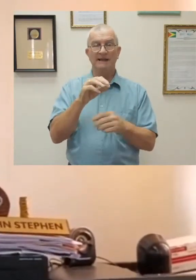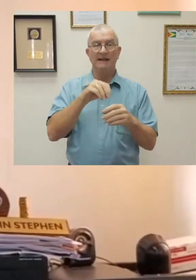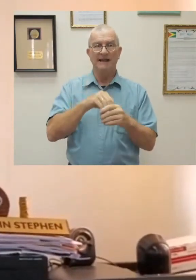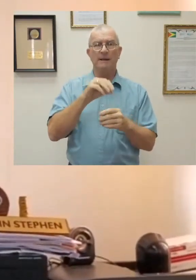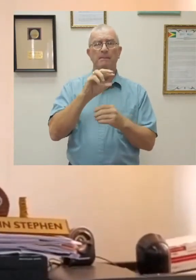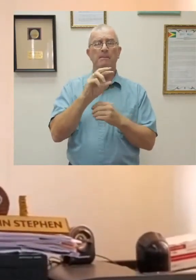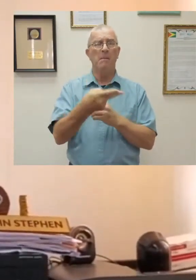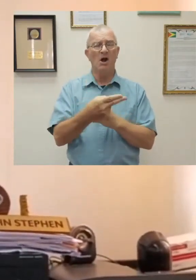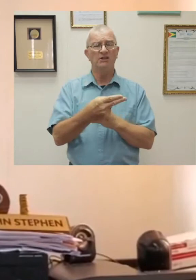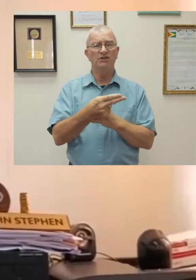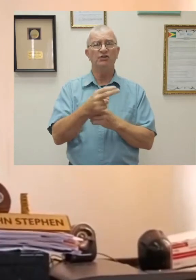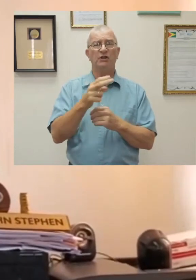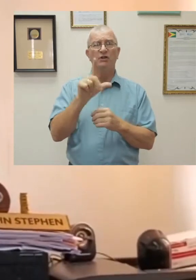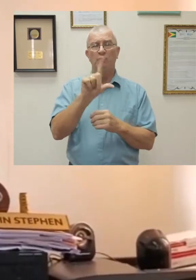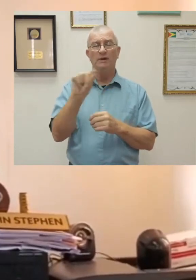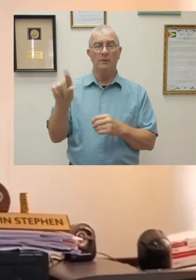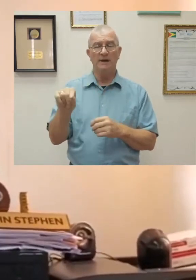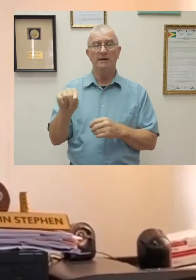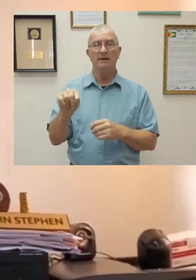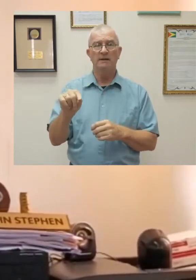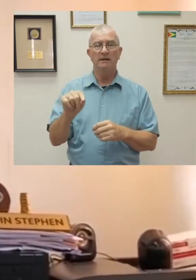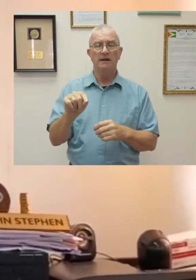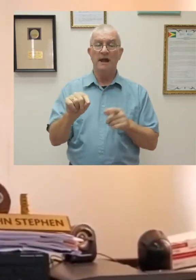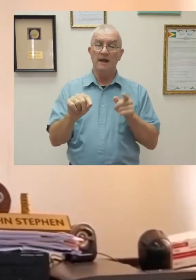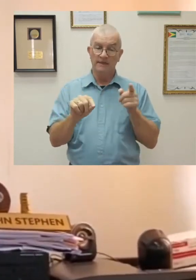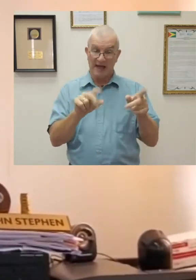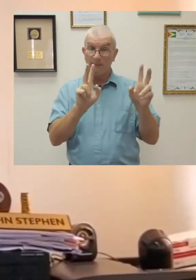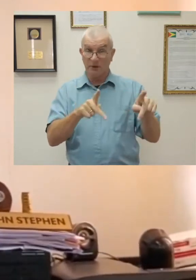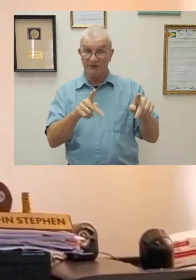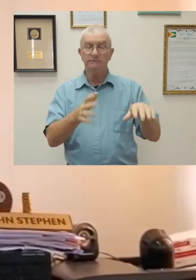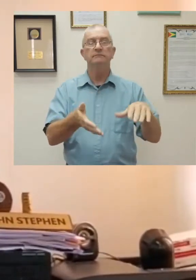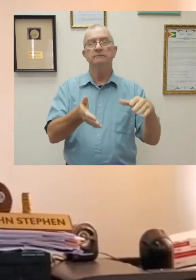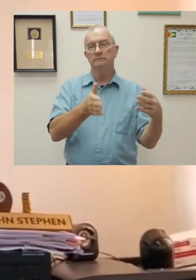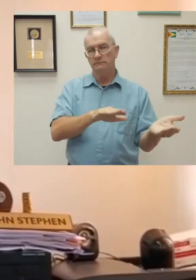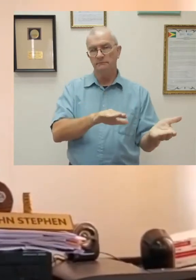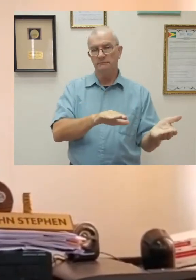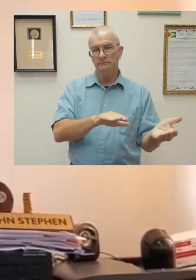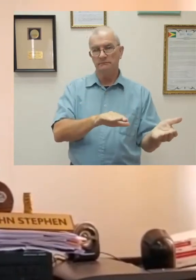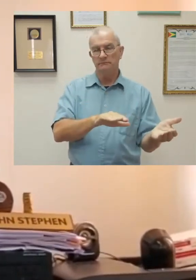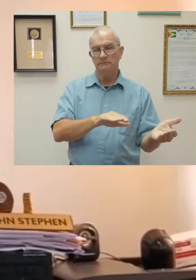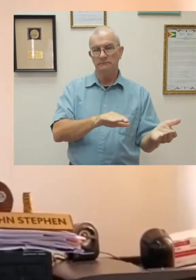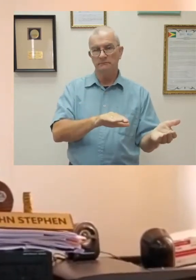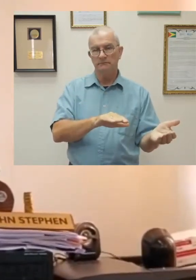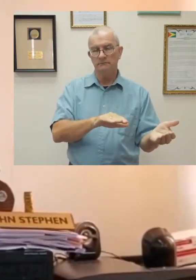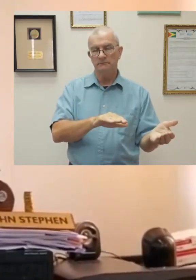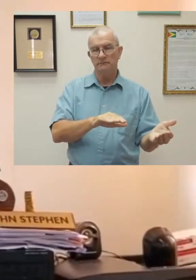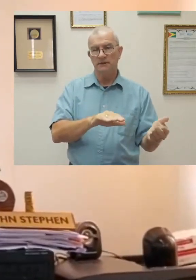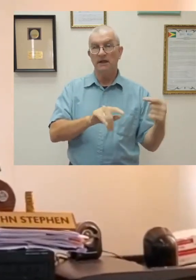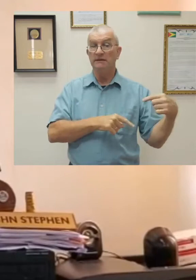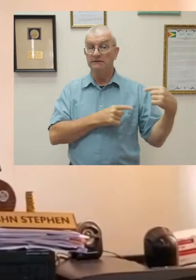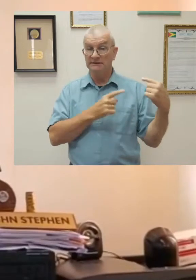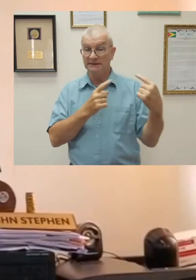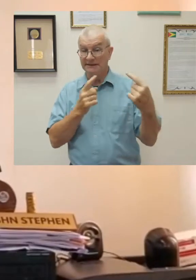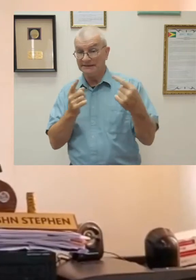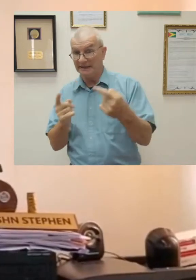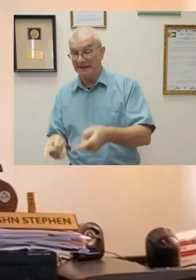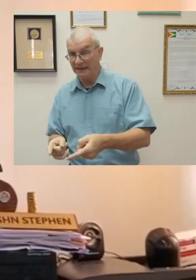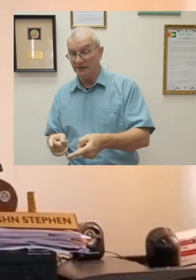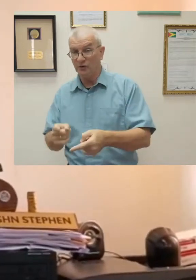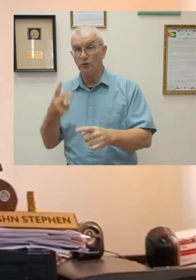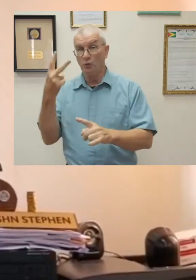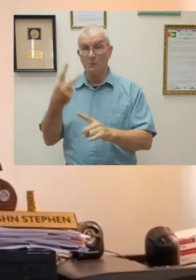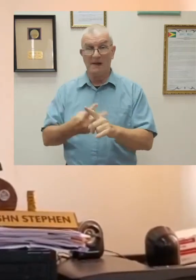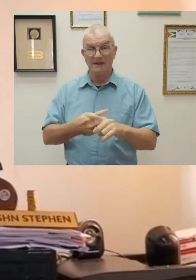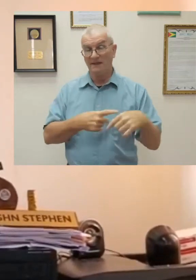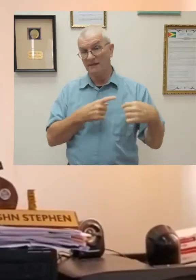of 2020. Unfortunately, we lost that patient. However, since then to now, some 2 months